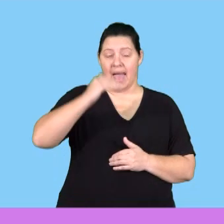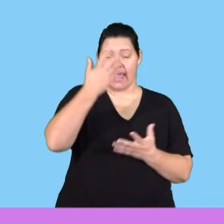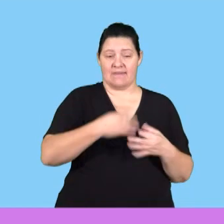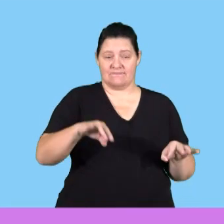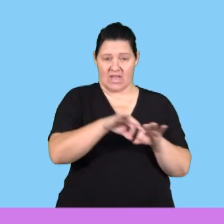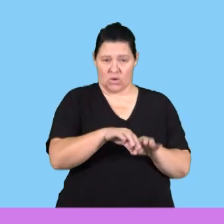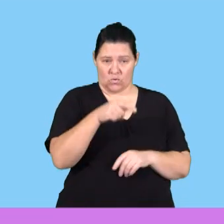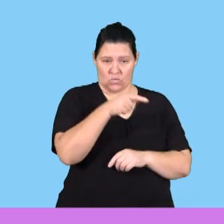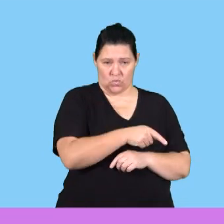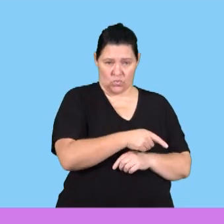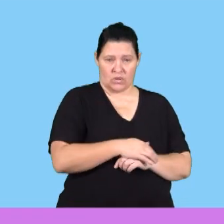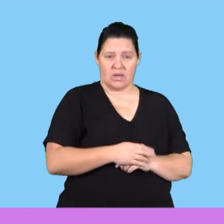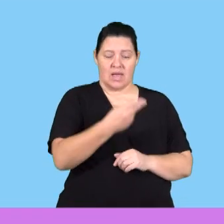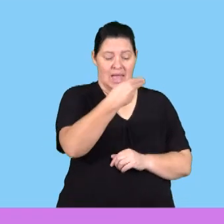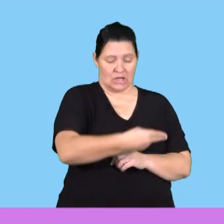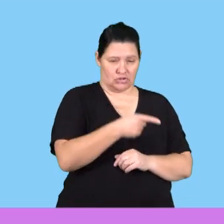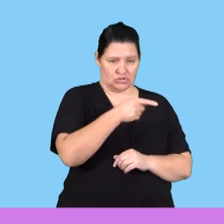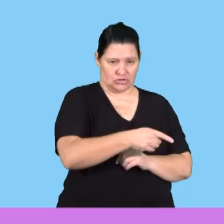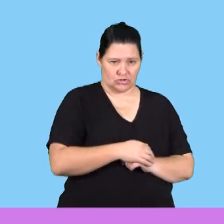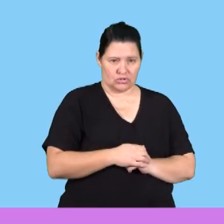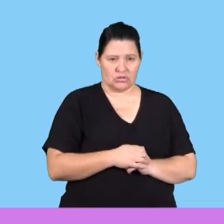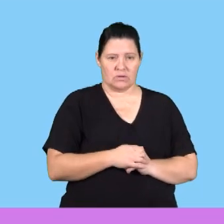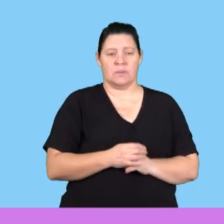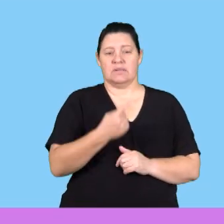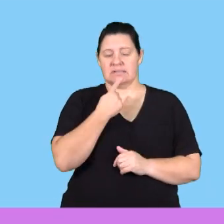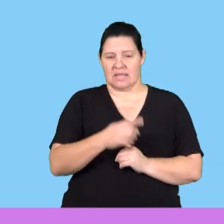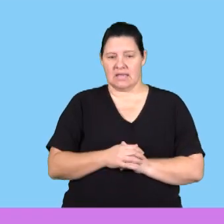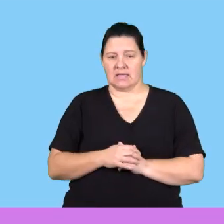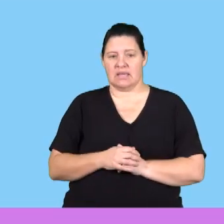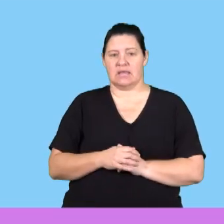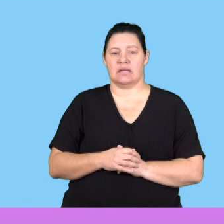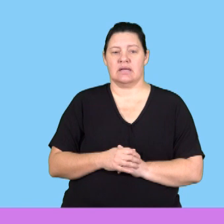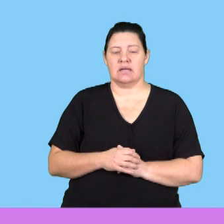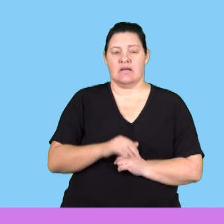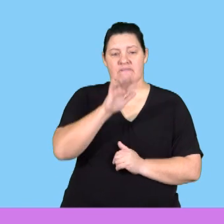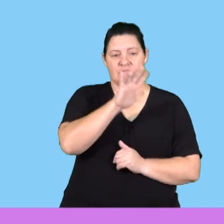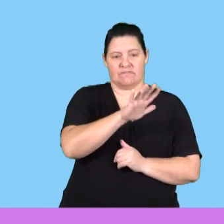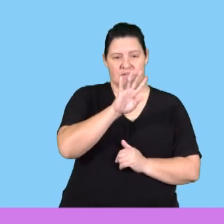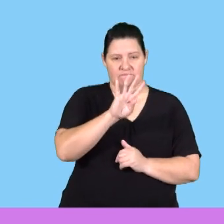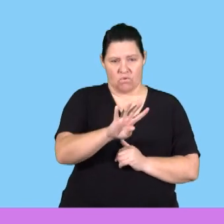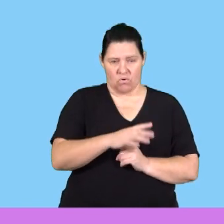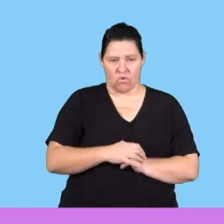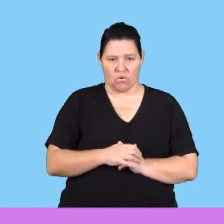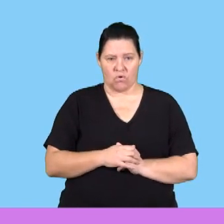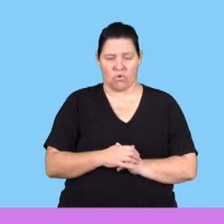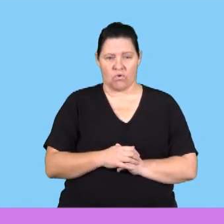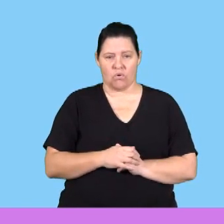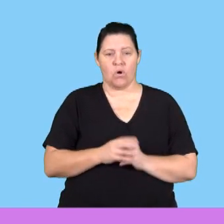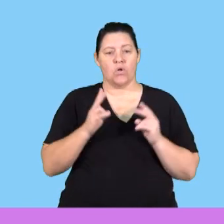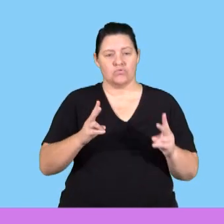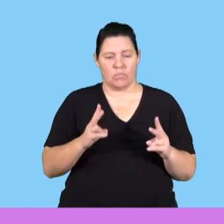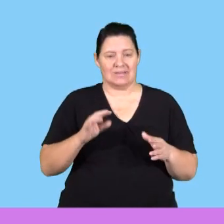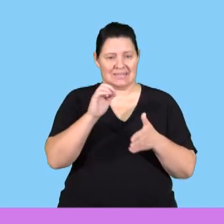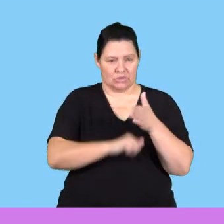the highest value the subject of the formula. And then I'm going to say this 54, remember